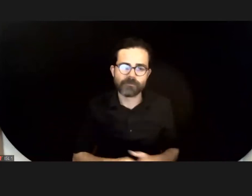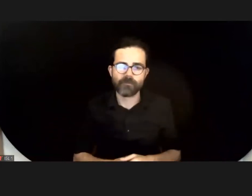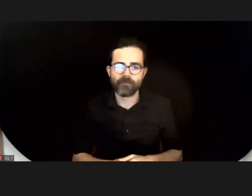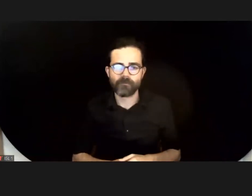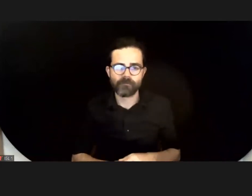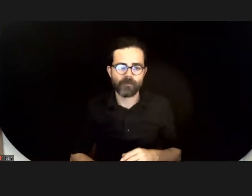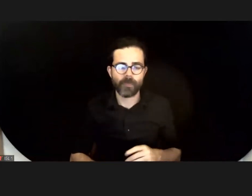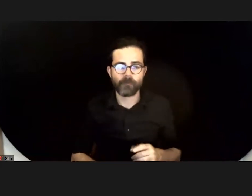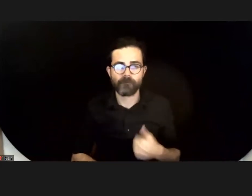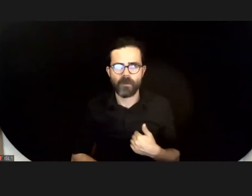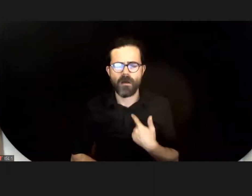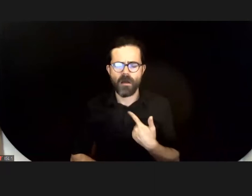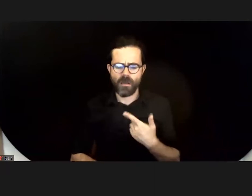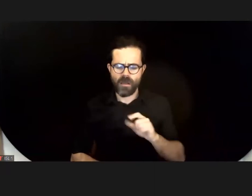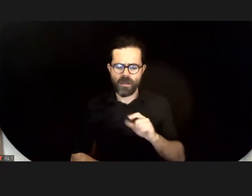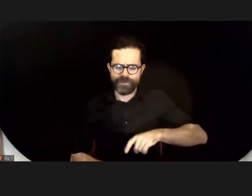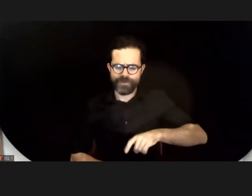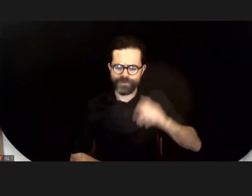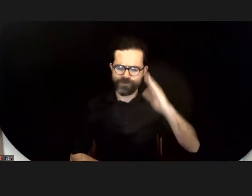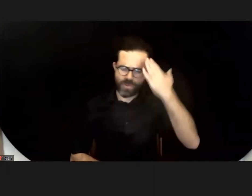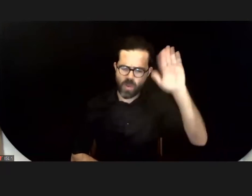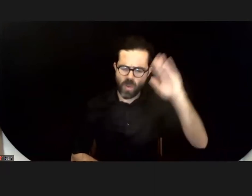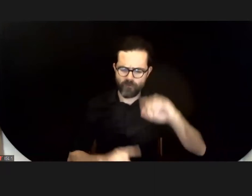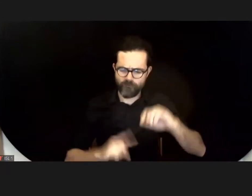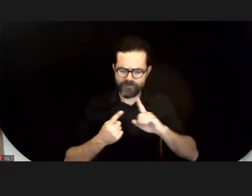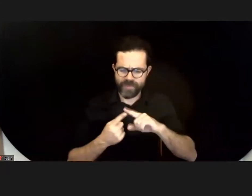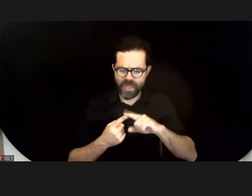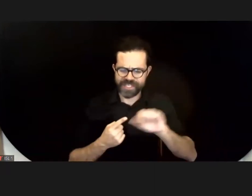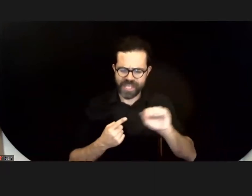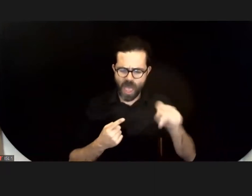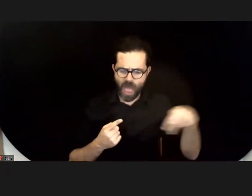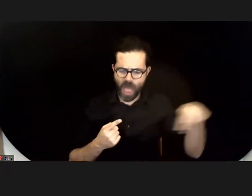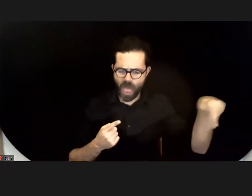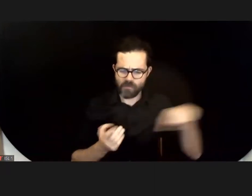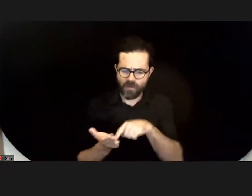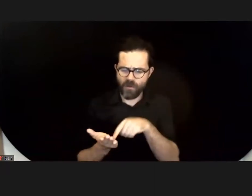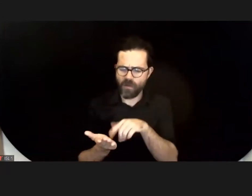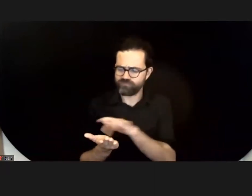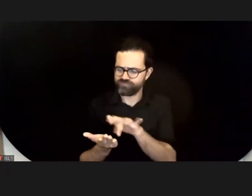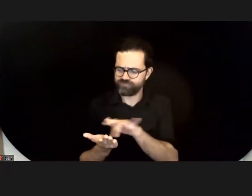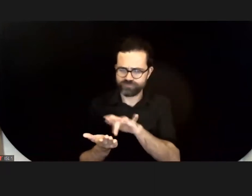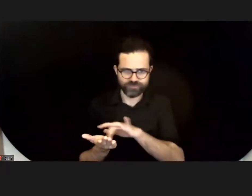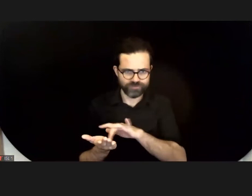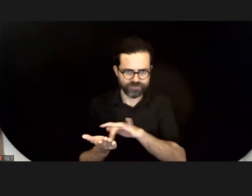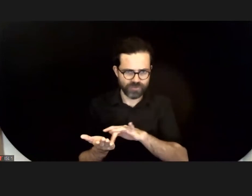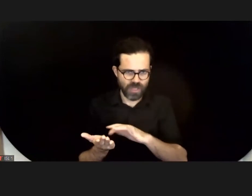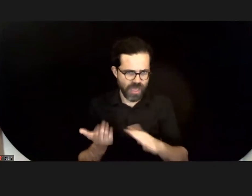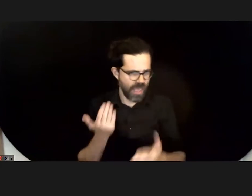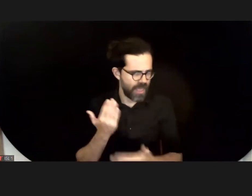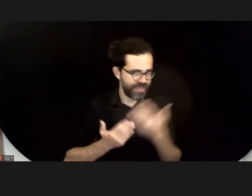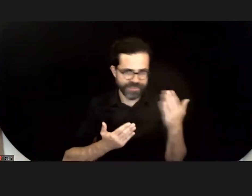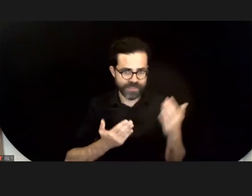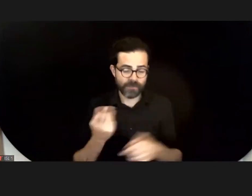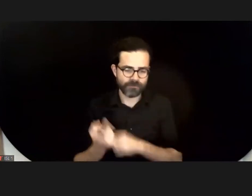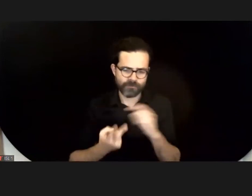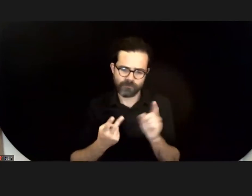I can use easily the app, but also that it really helps me to go from